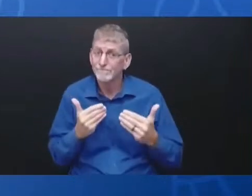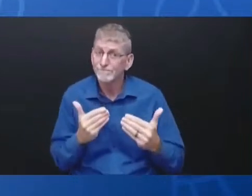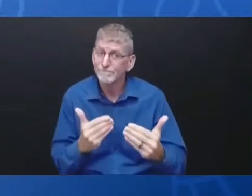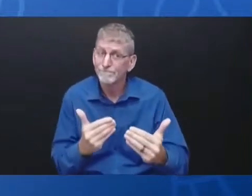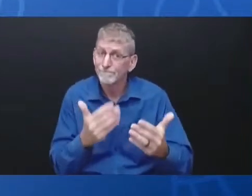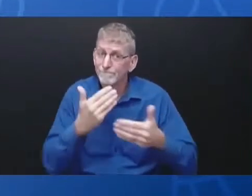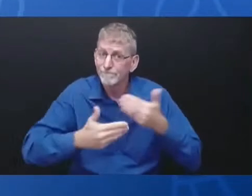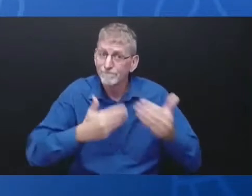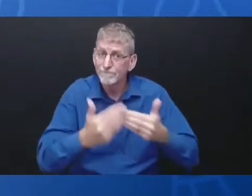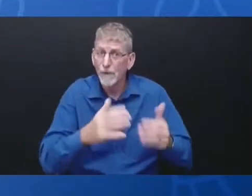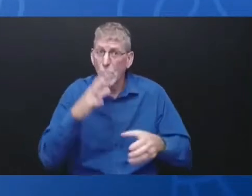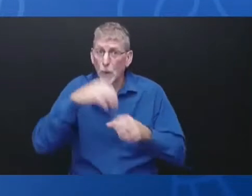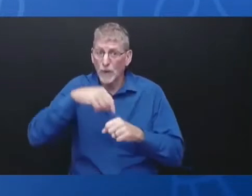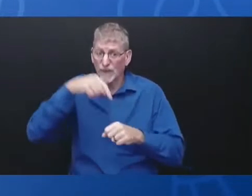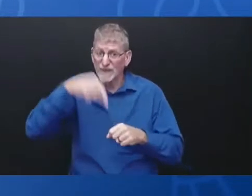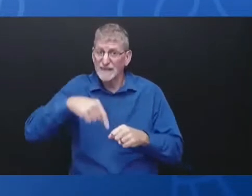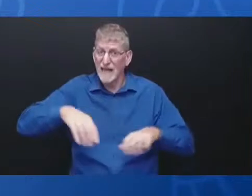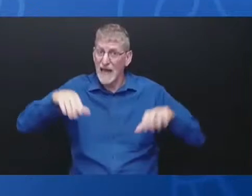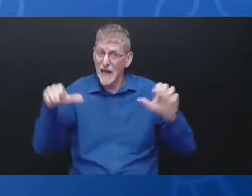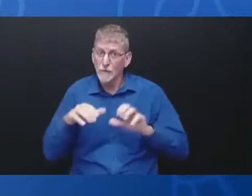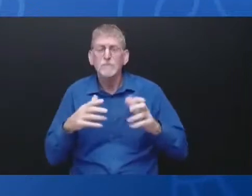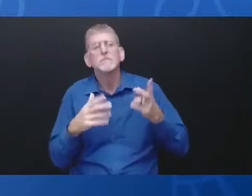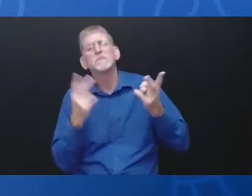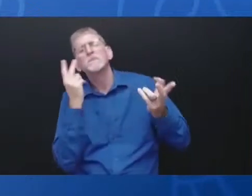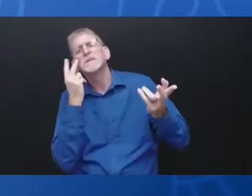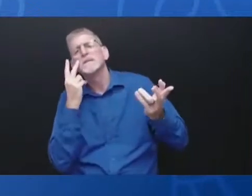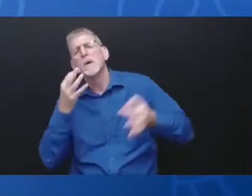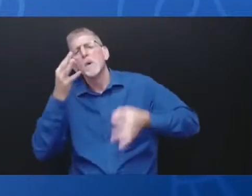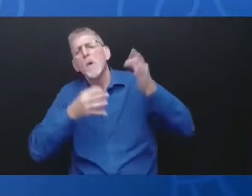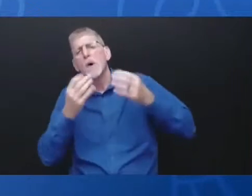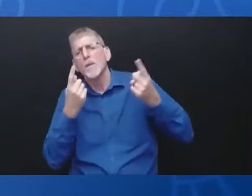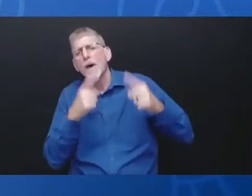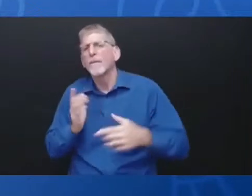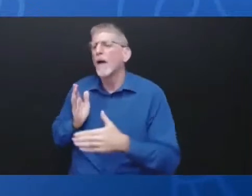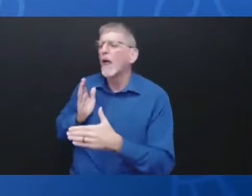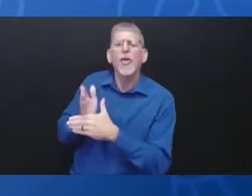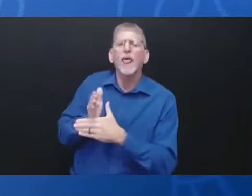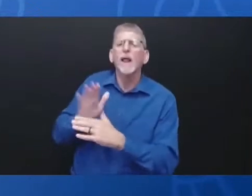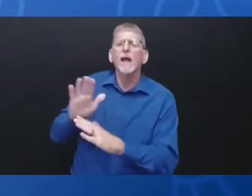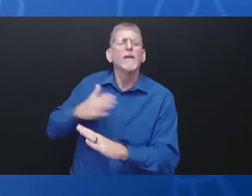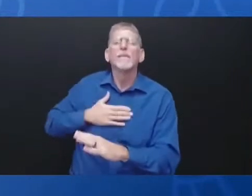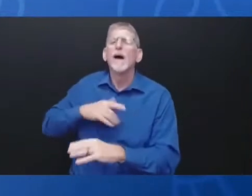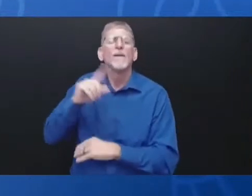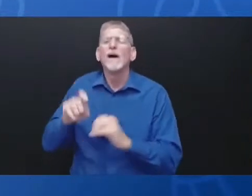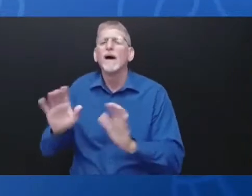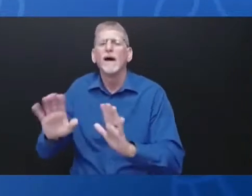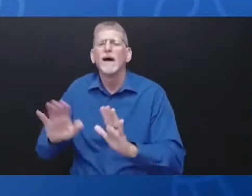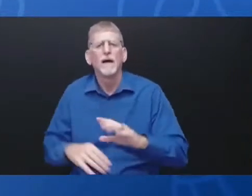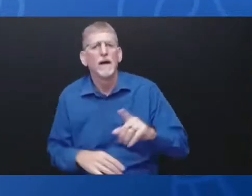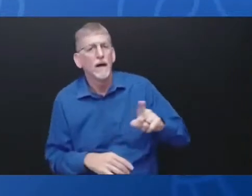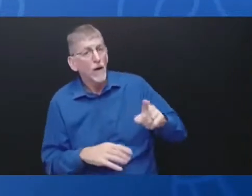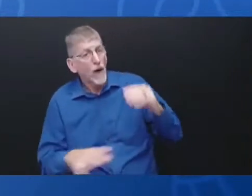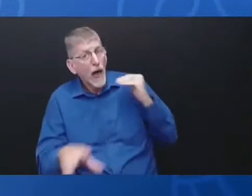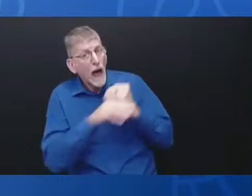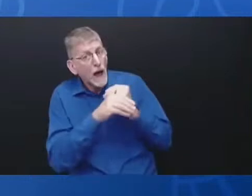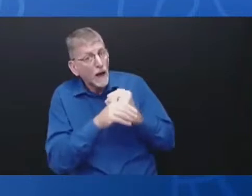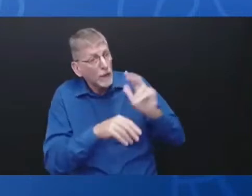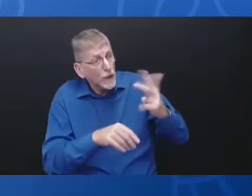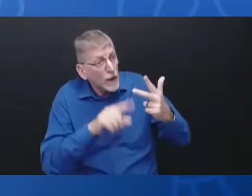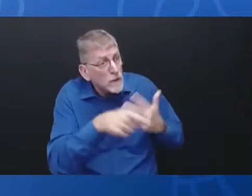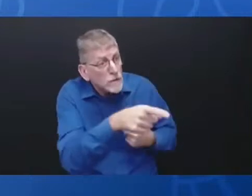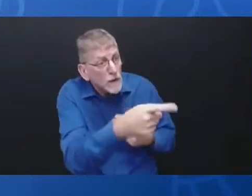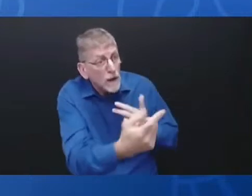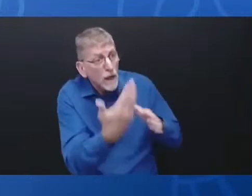court, and that's the extent of what my question is not about. So now there's a third section. I thought you said you were going to forego the third part. No, I'd just like to have an answer to the